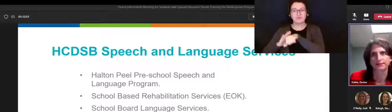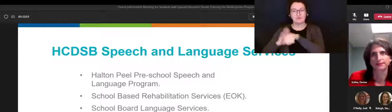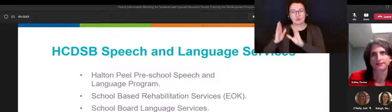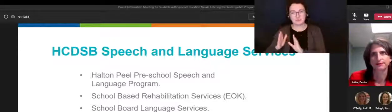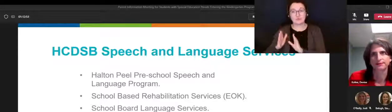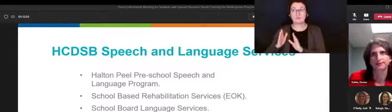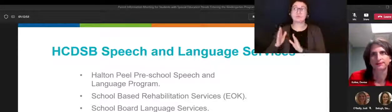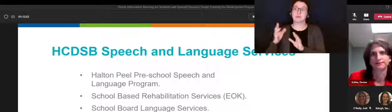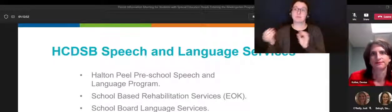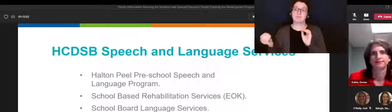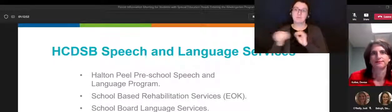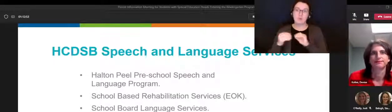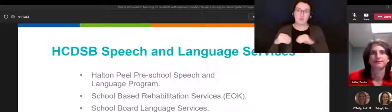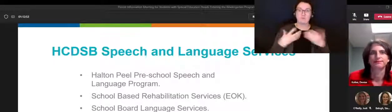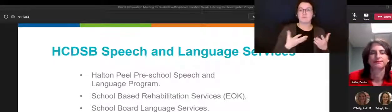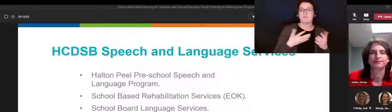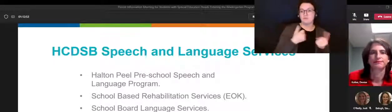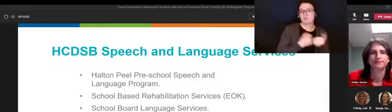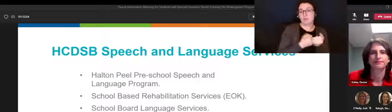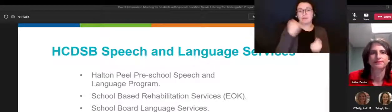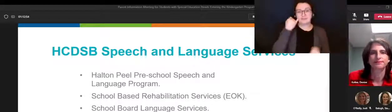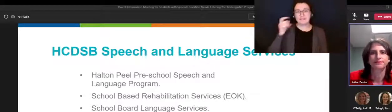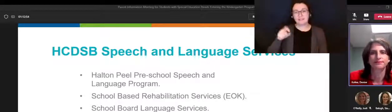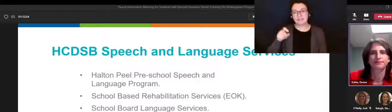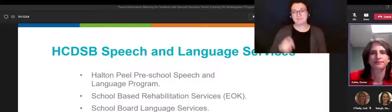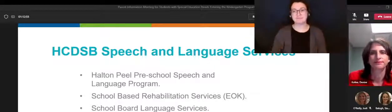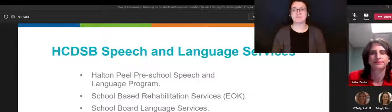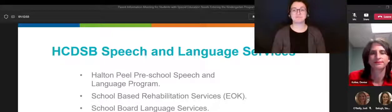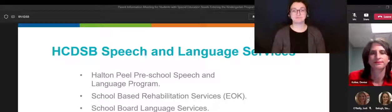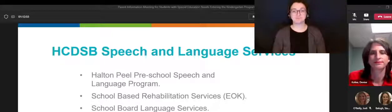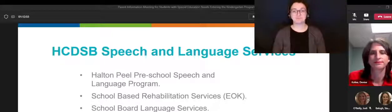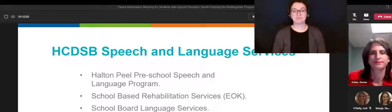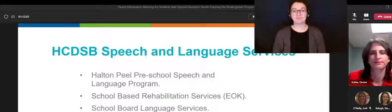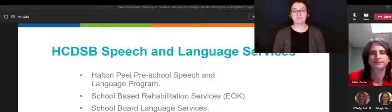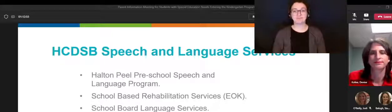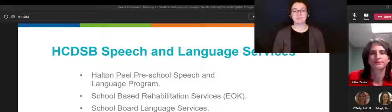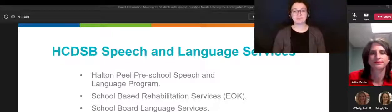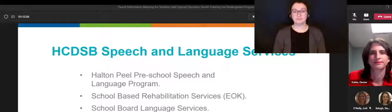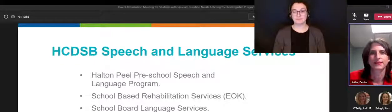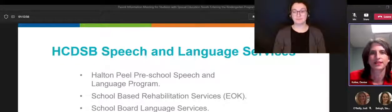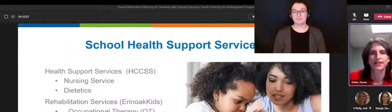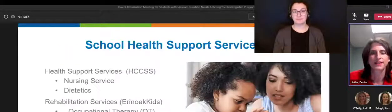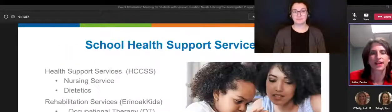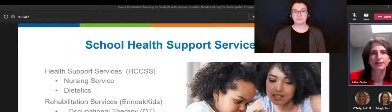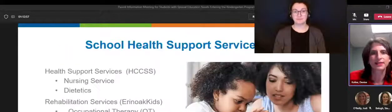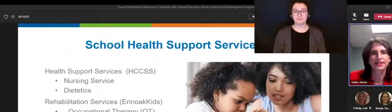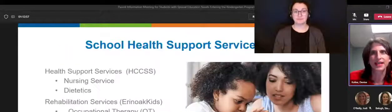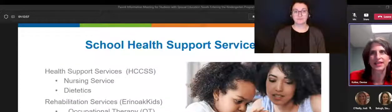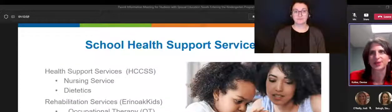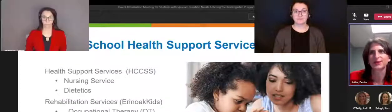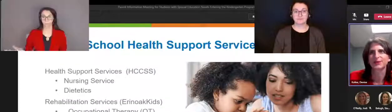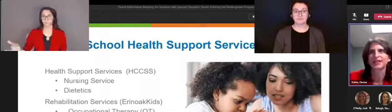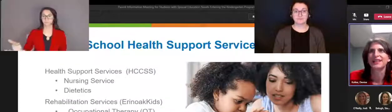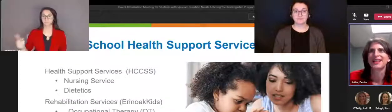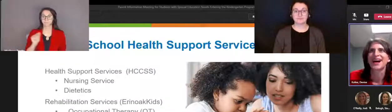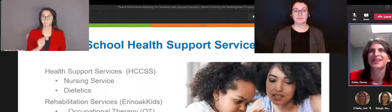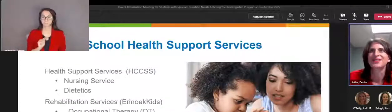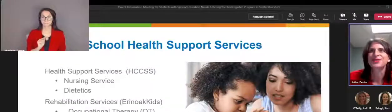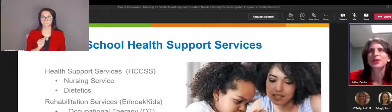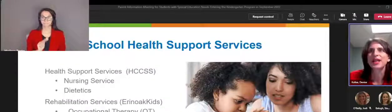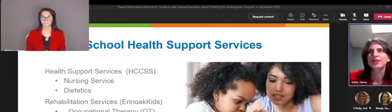next slide please thank you